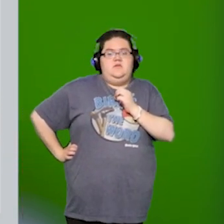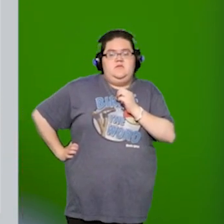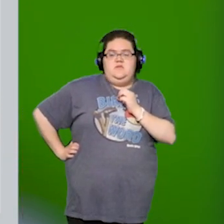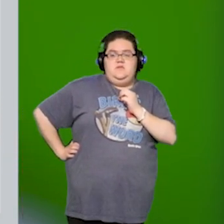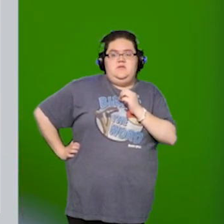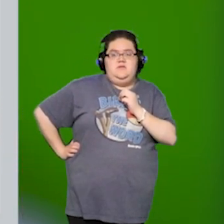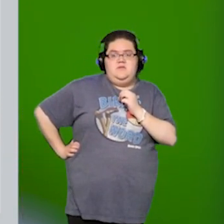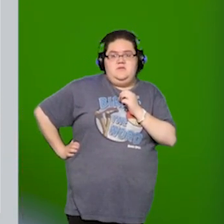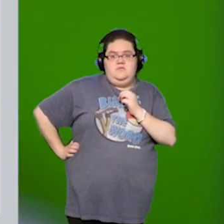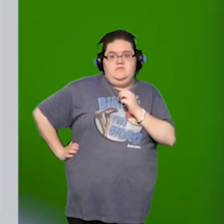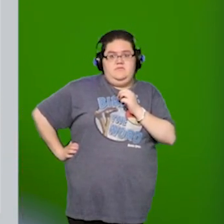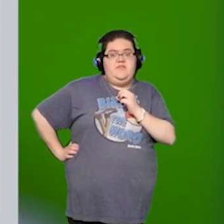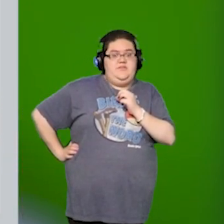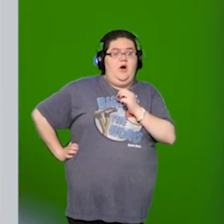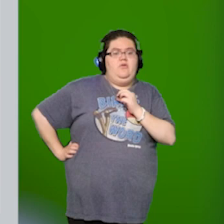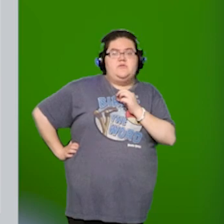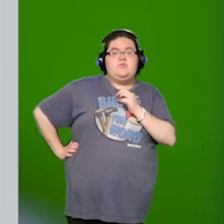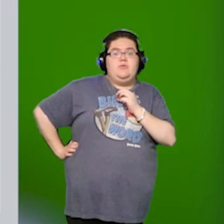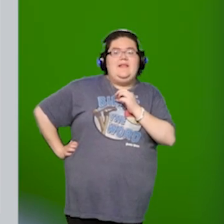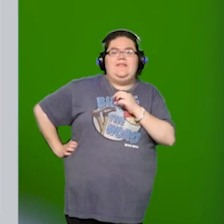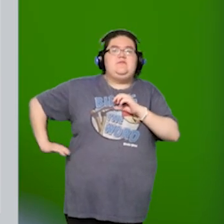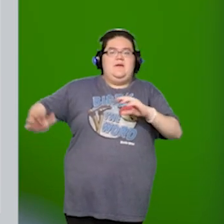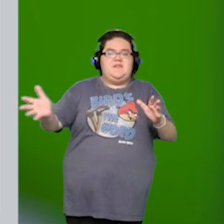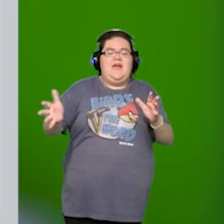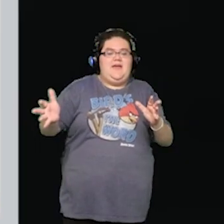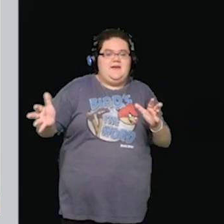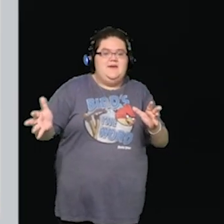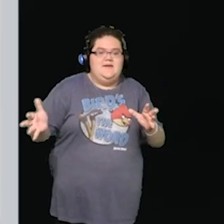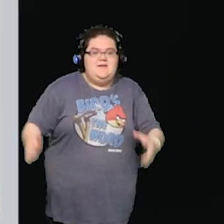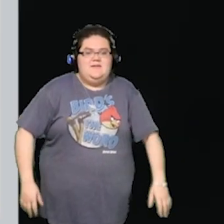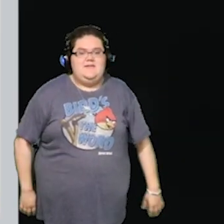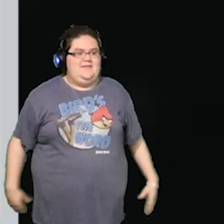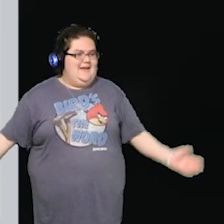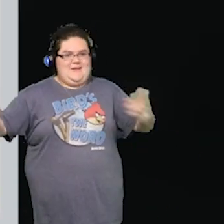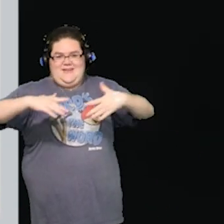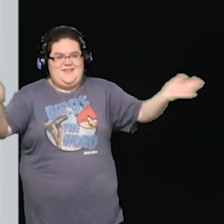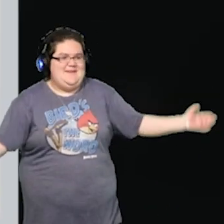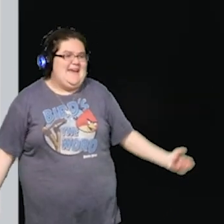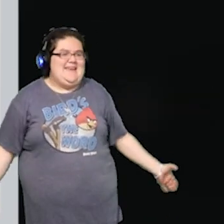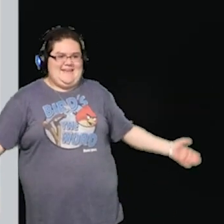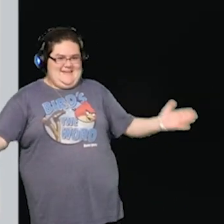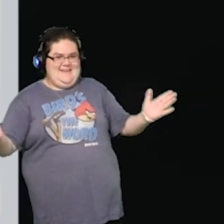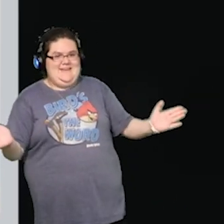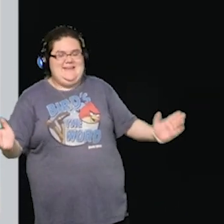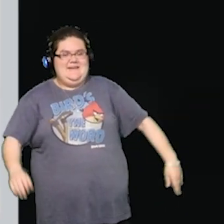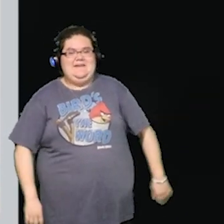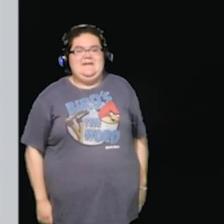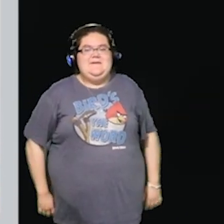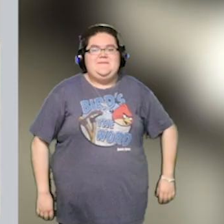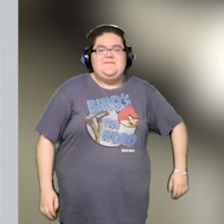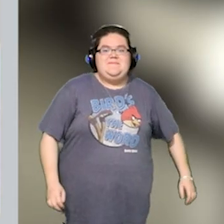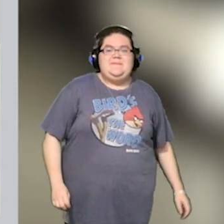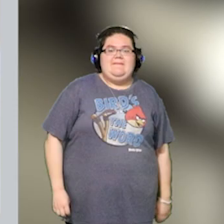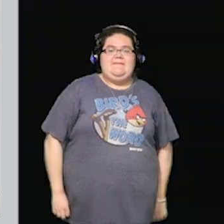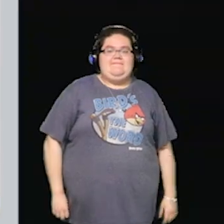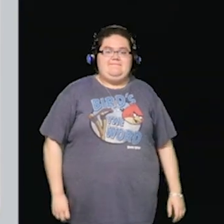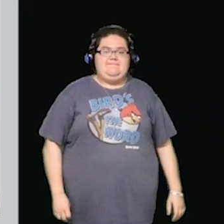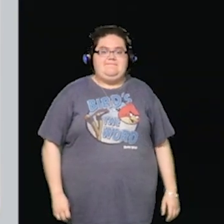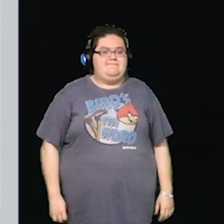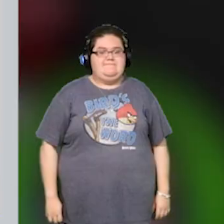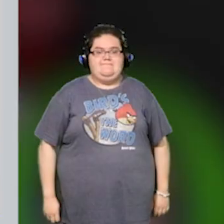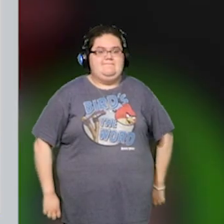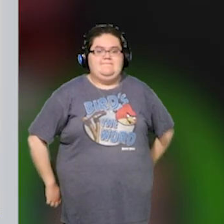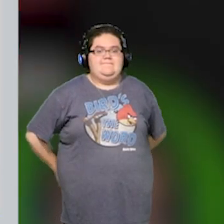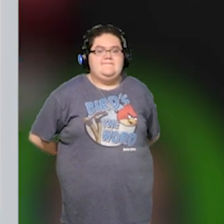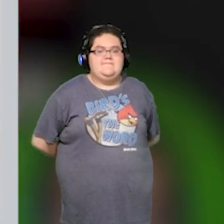That's so sad. Wrestling is fake, the wrists are still like... That's what I'm saying. This shit, bro. Like, you're actually, like I said at the beginning. Ain't no